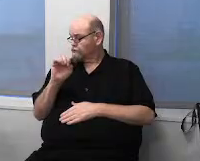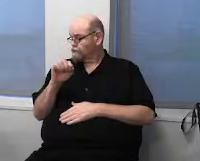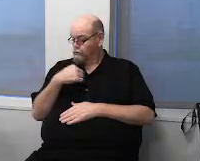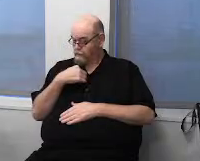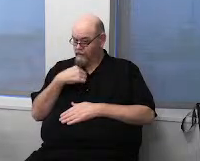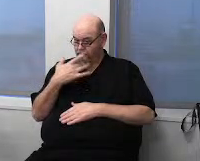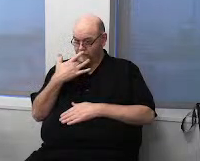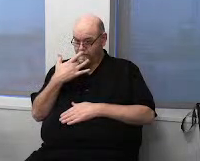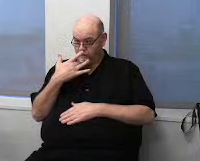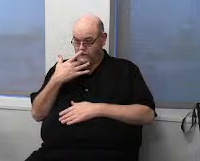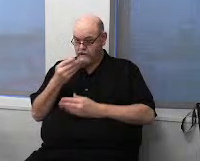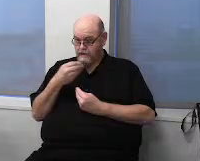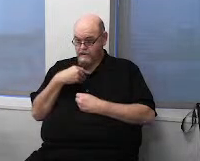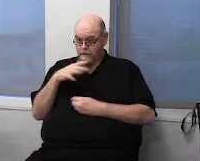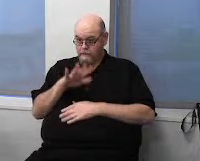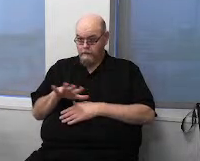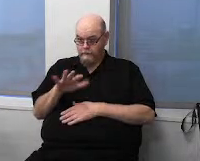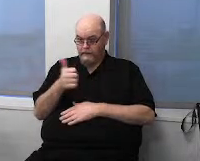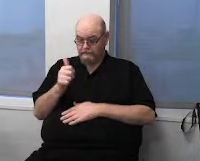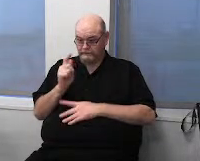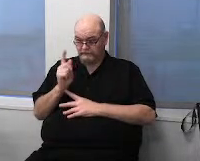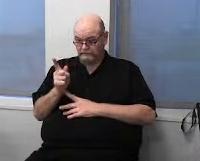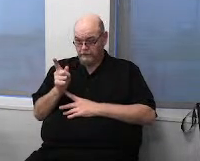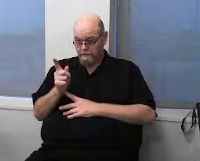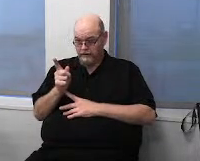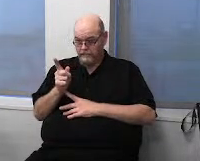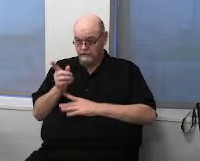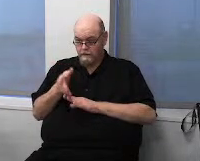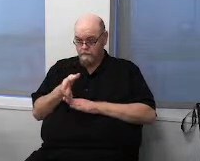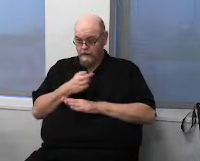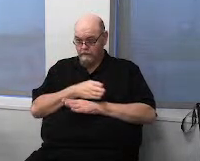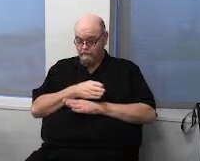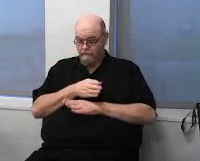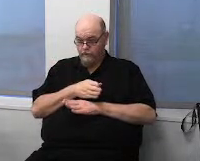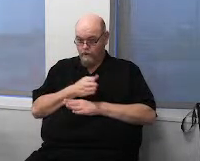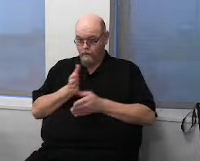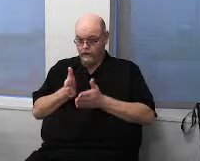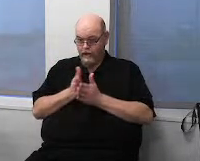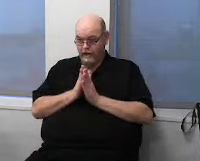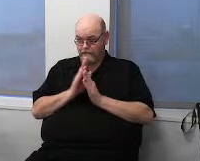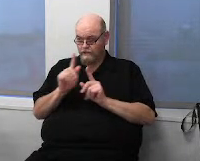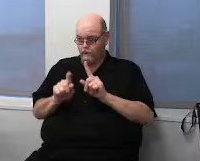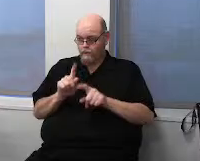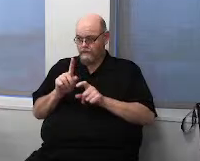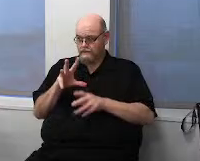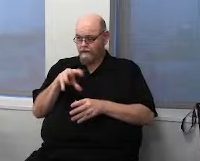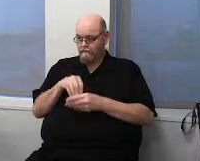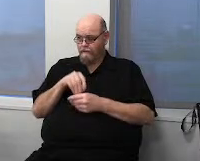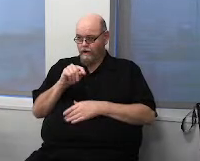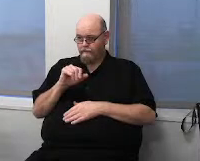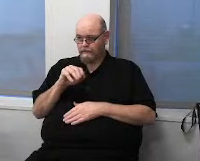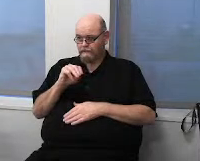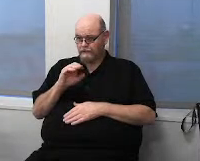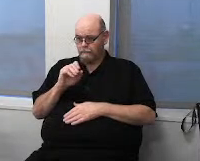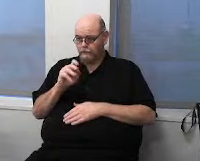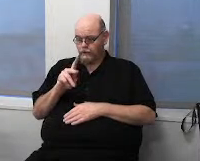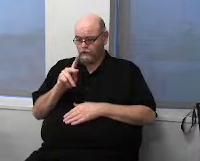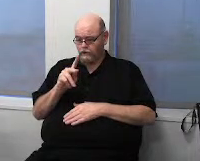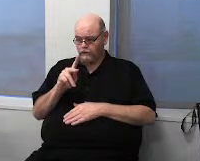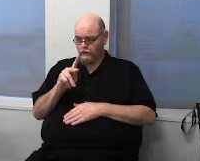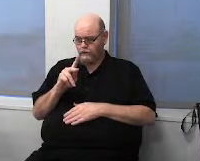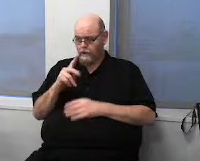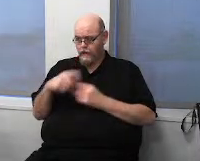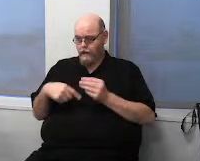Mr. Brady, do me a favor if you can. Give me about 10 minutes notice before you're going to get to the questions that involve Mr. Tim Cook, which